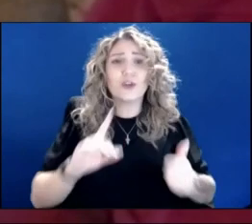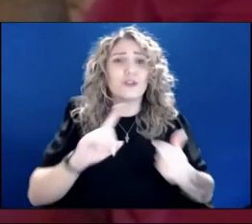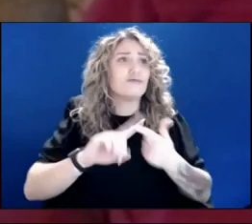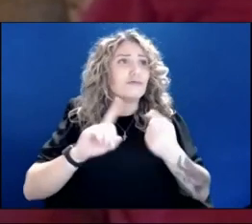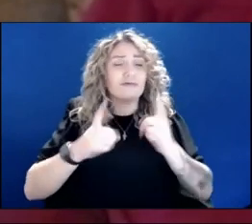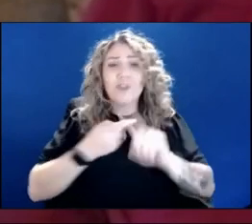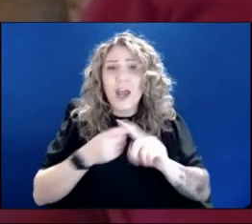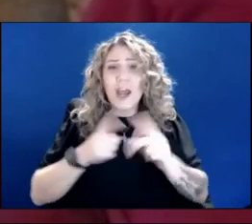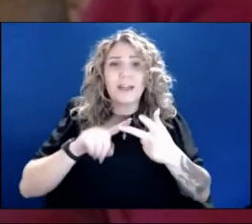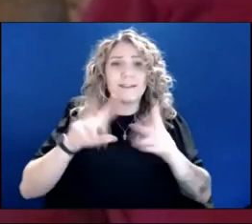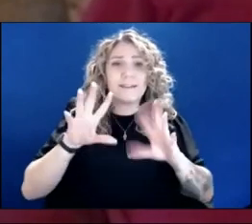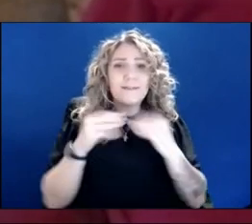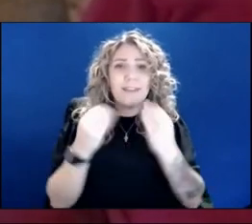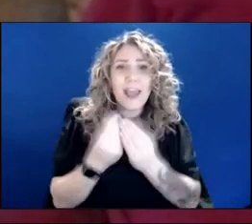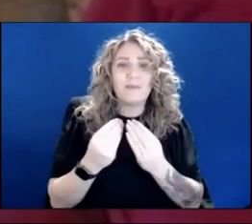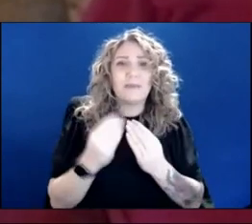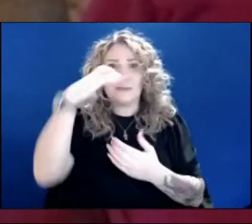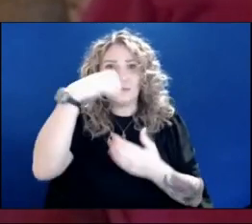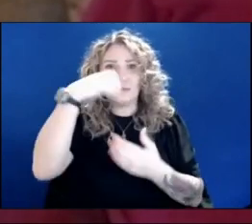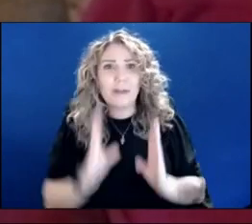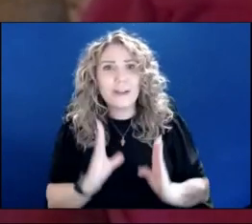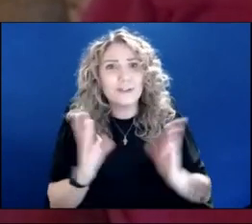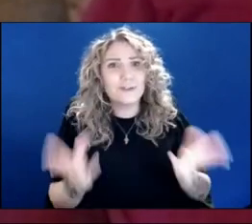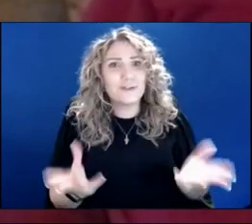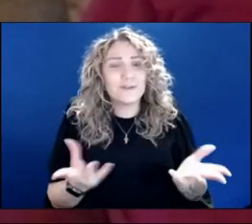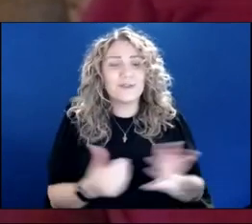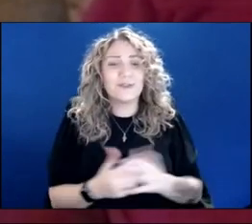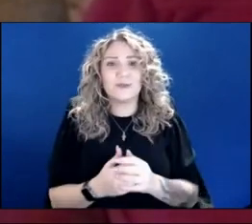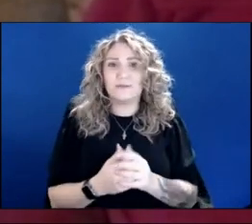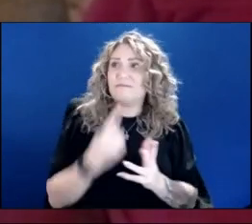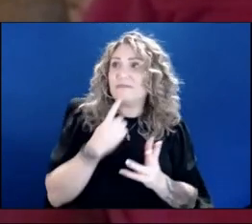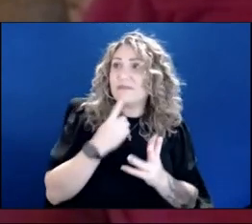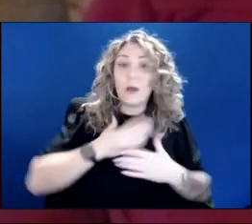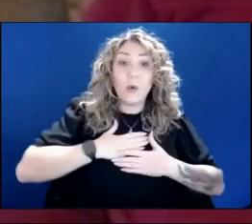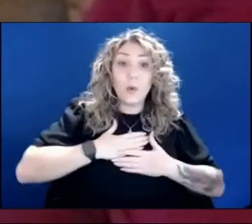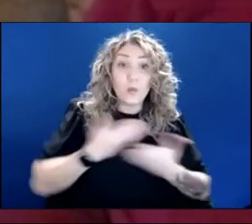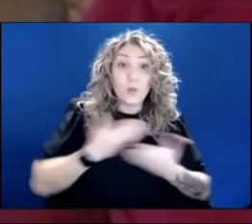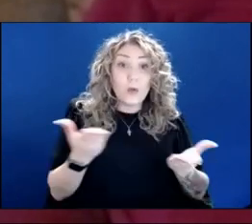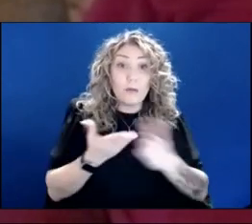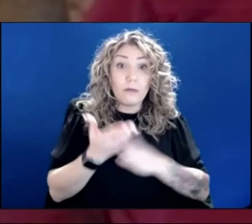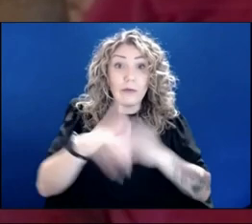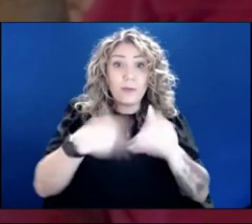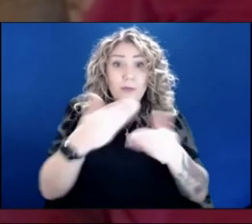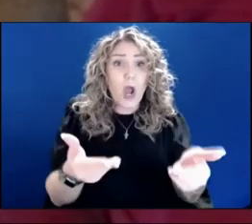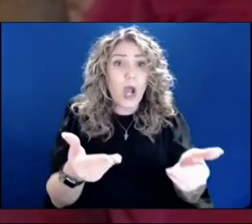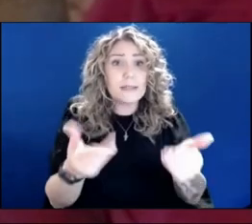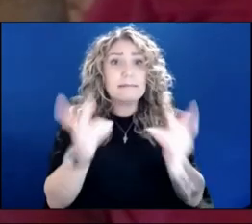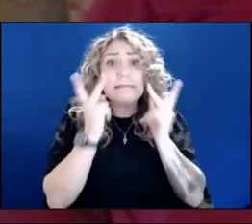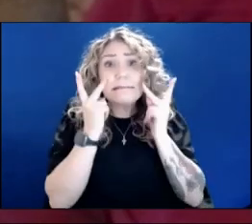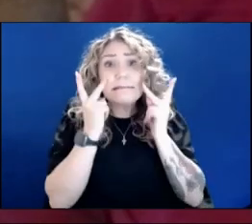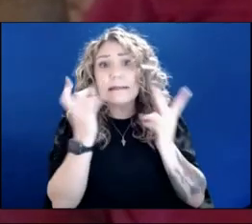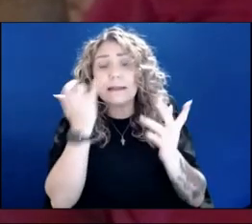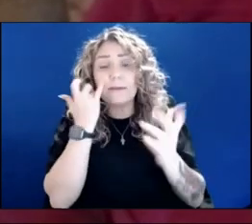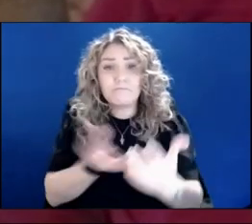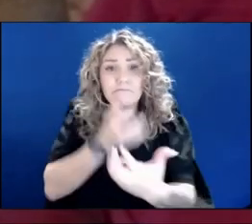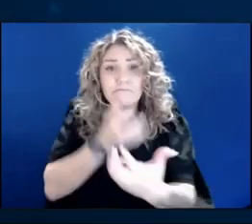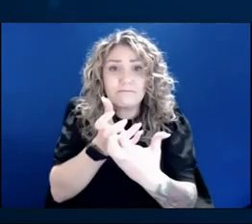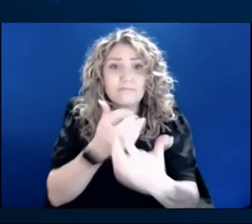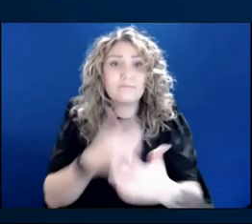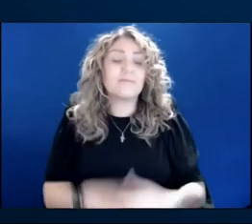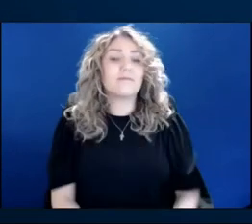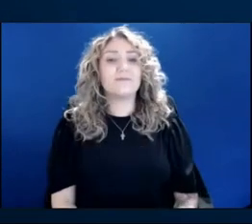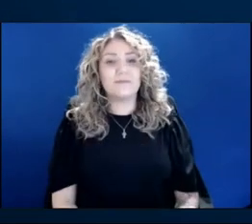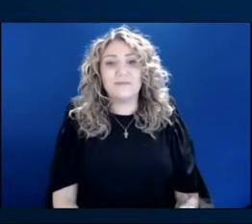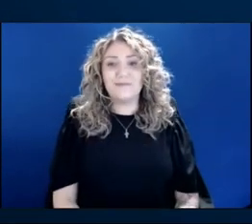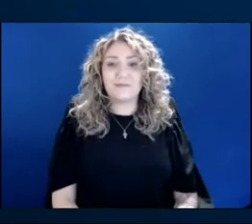strangers, you know, said that they would be willing to like go through the process and see if they were tested for a match. Katie,